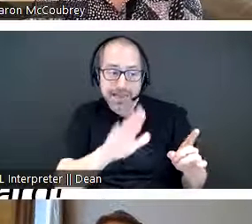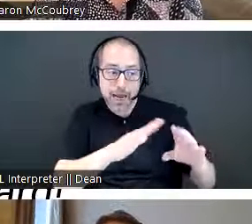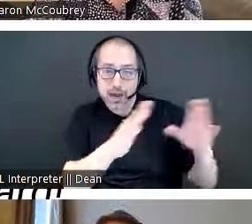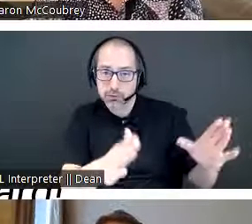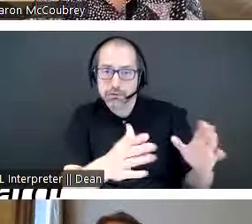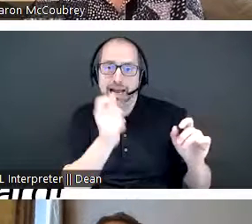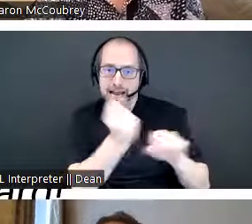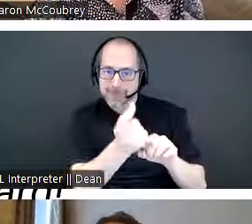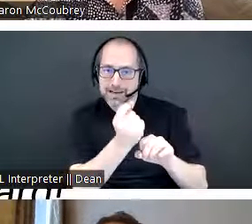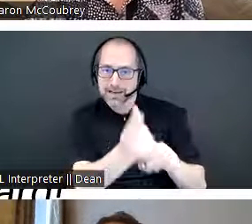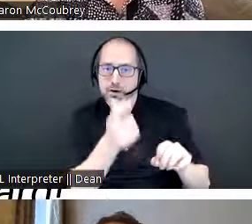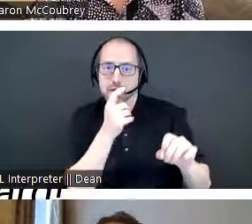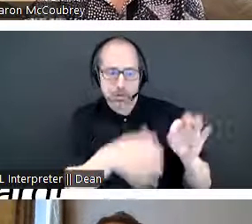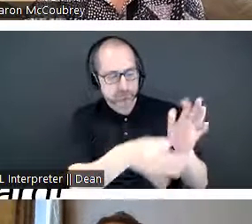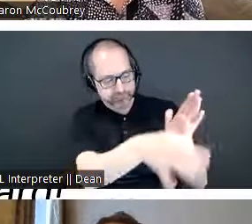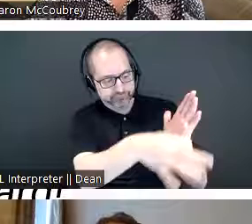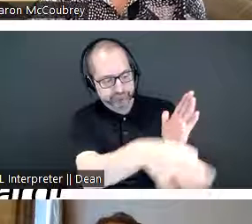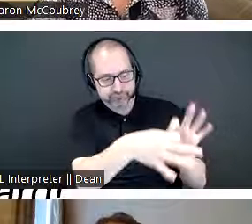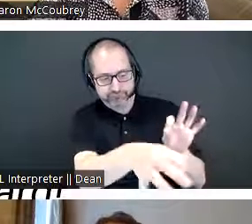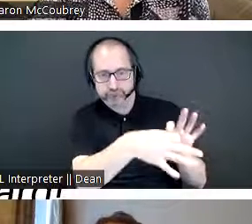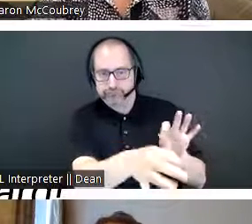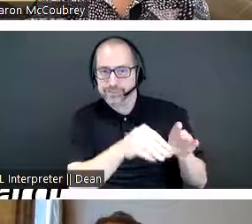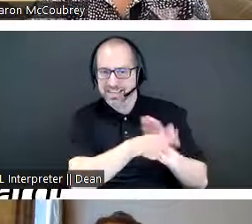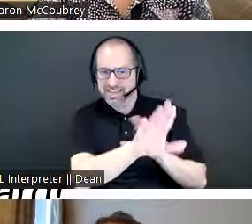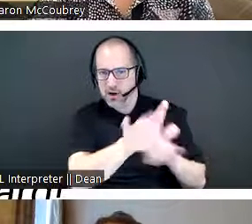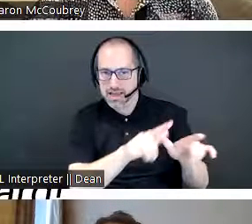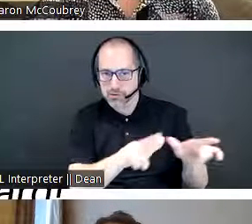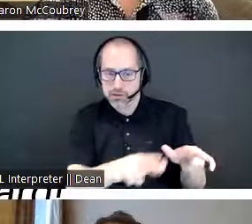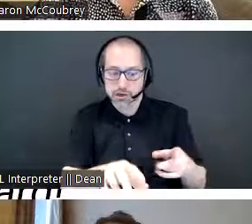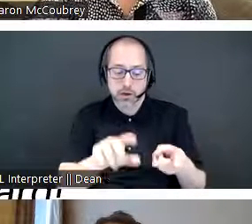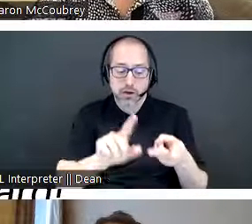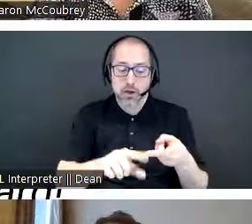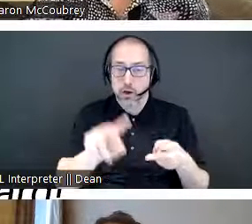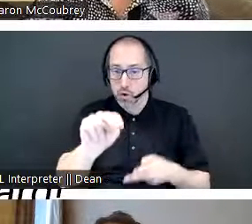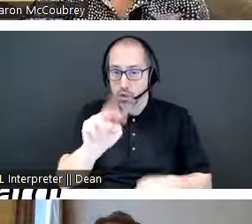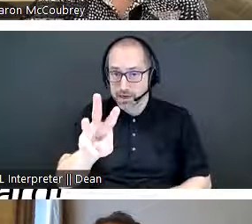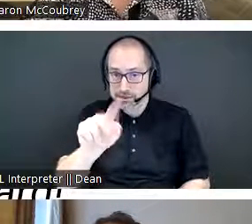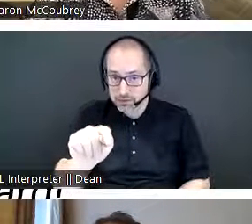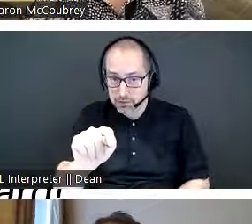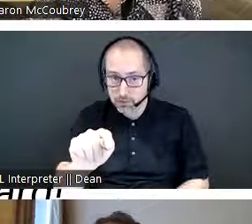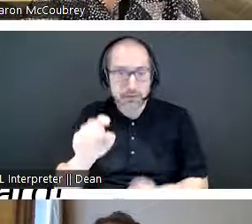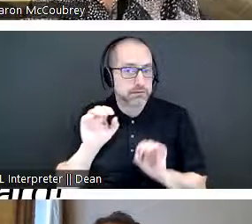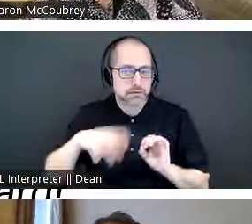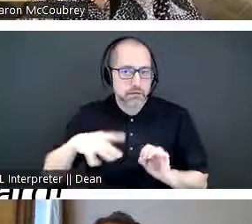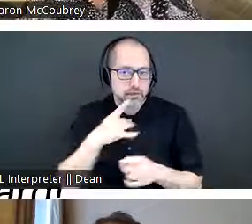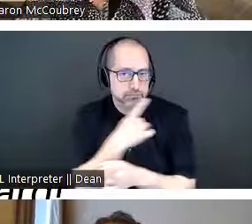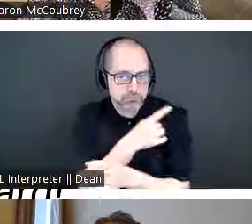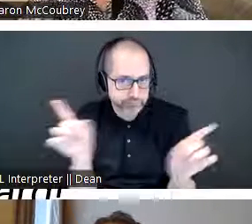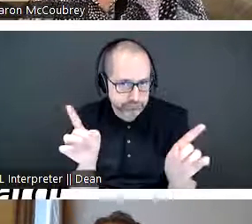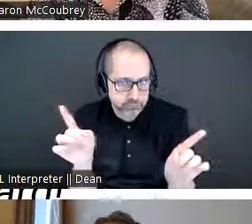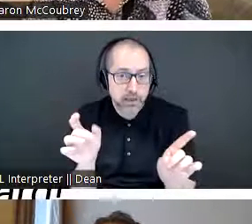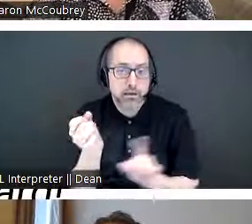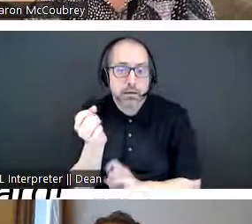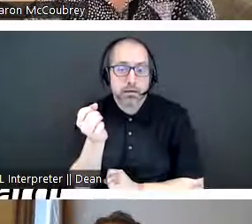year in their language, and so that happens. Northwest Territories also has no declaration, but the city